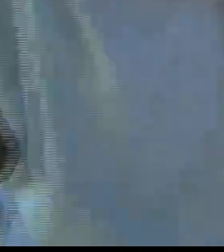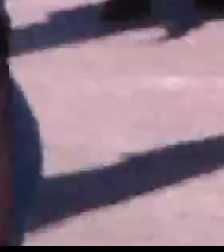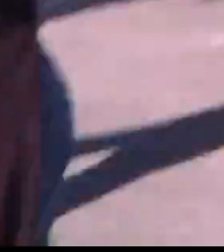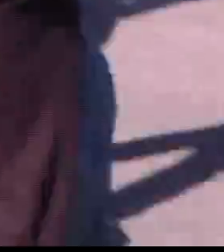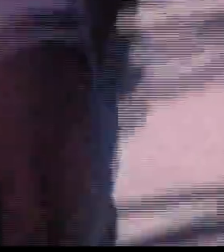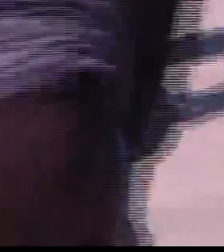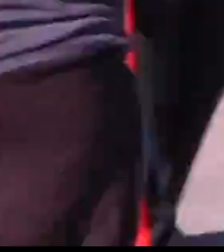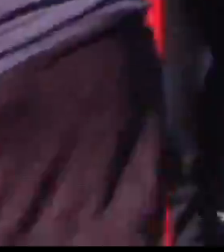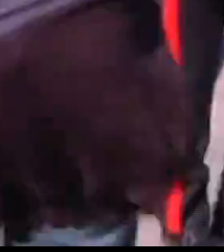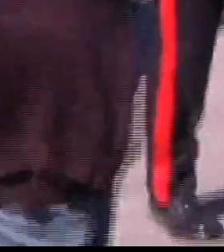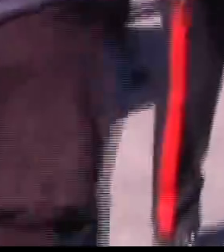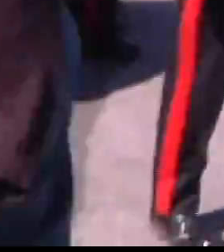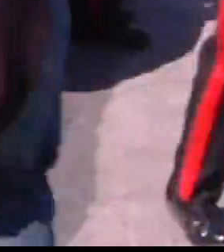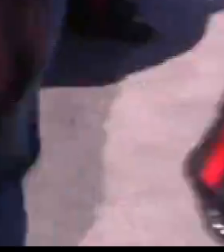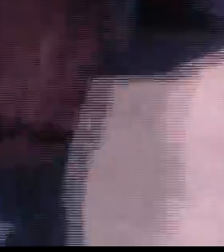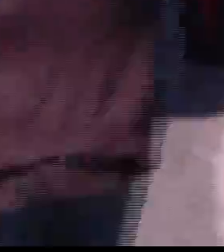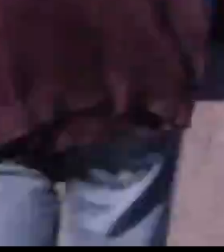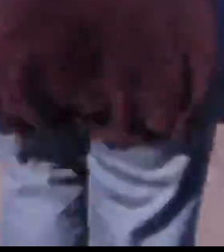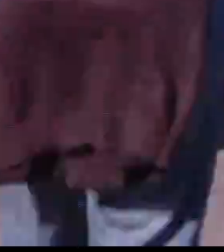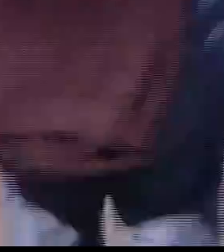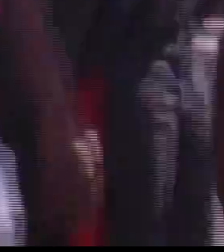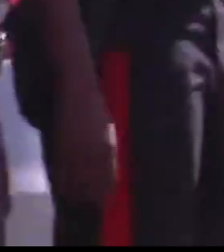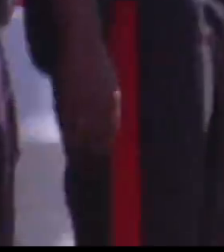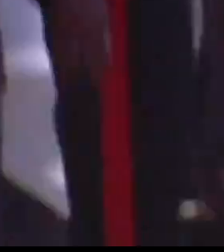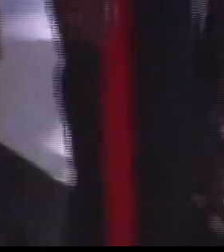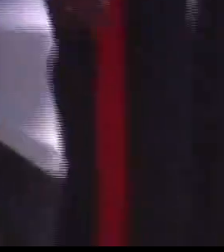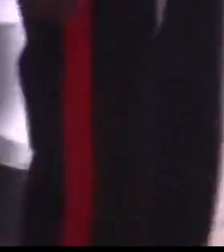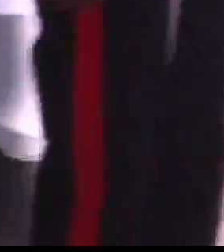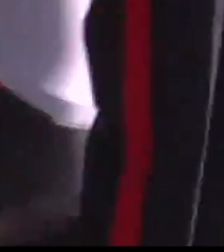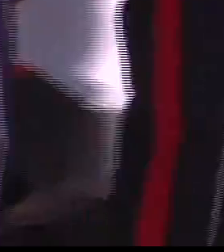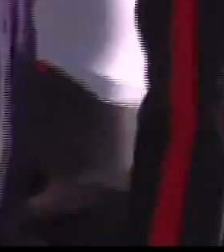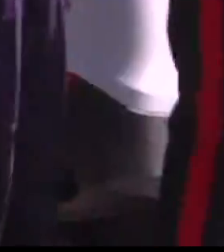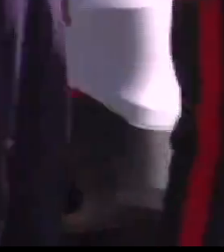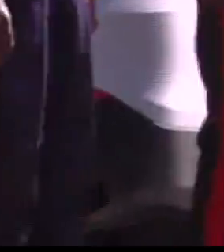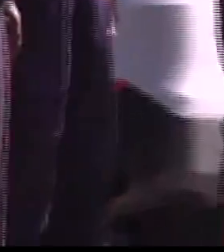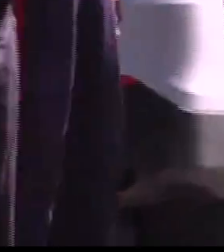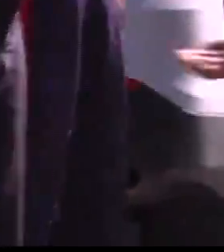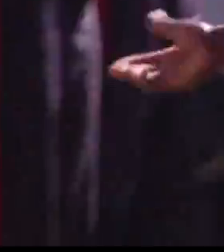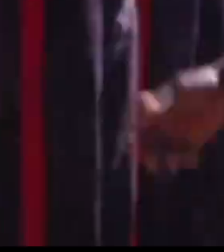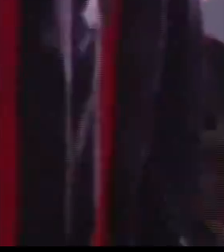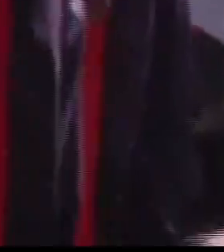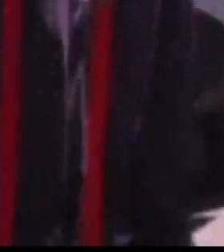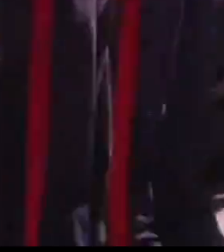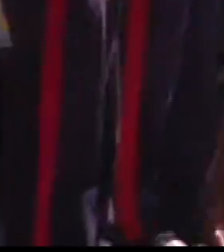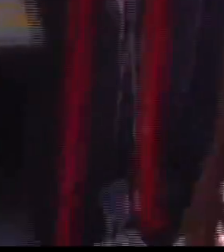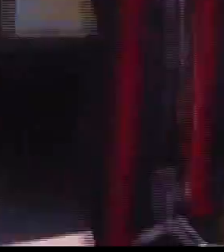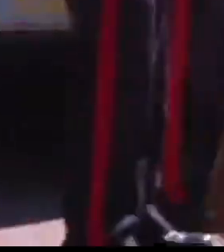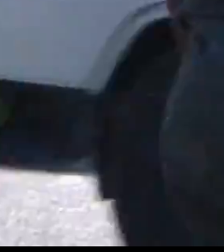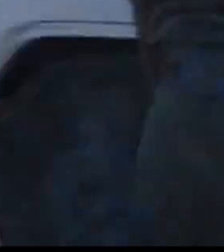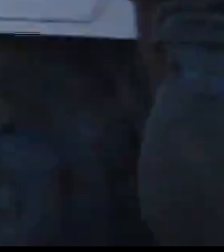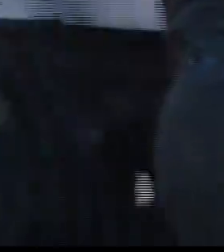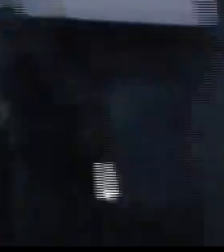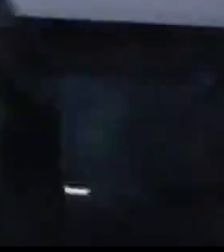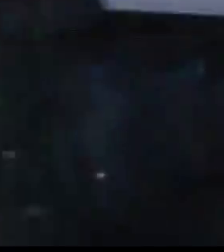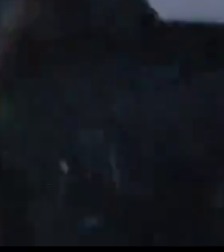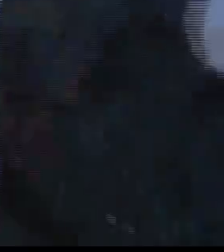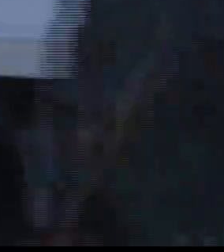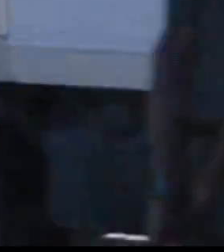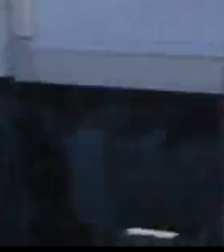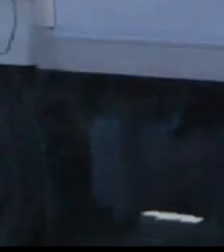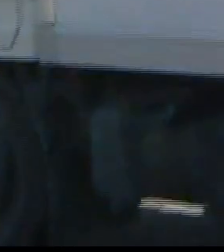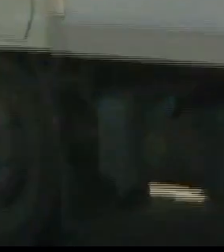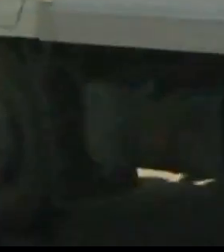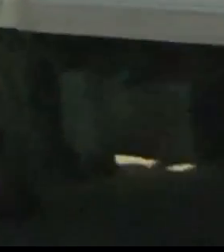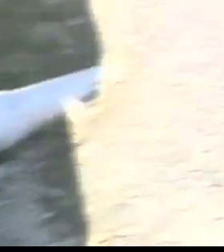And we've got the fallout from the weekend of roundups as dozens are taken in. The Bahamas tonight, the National